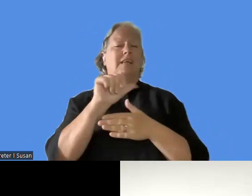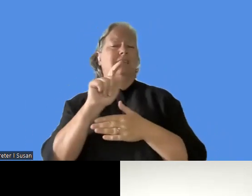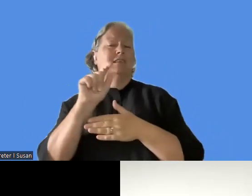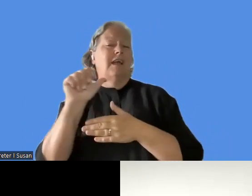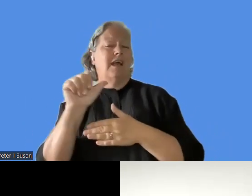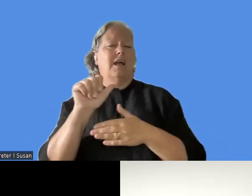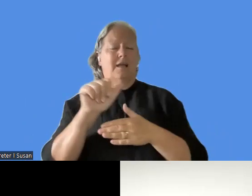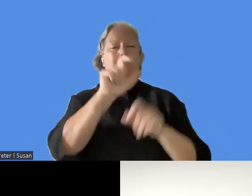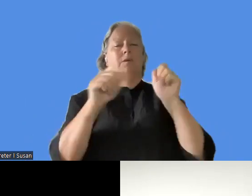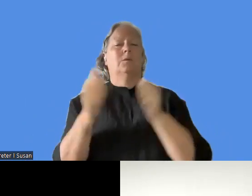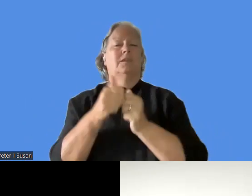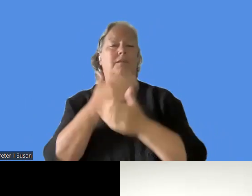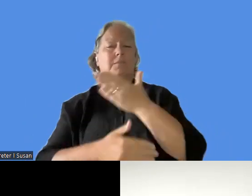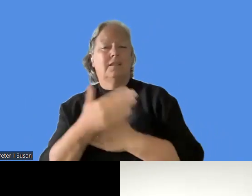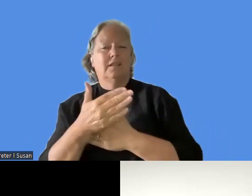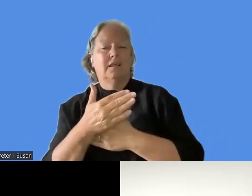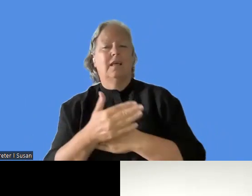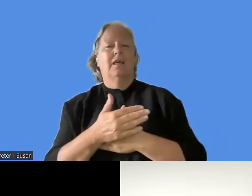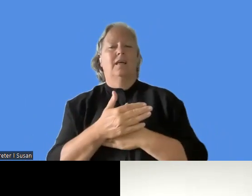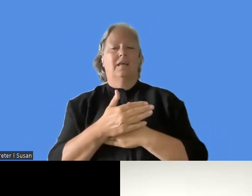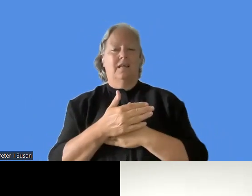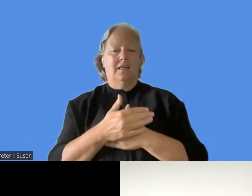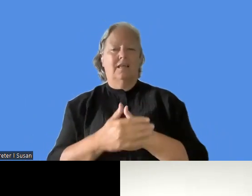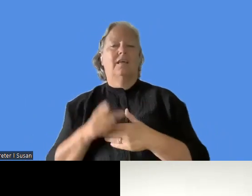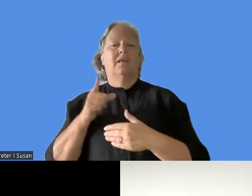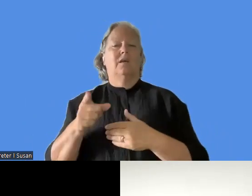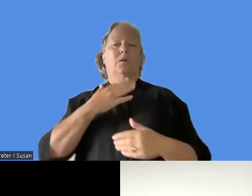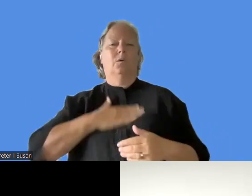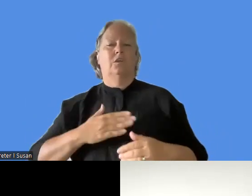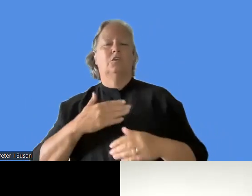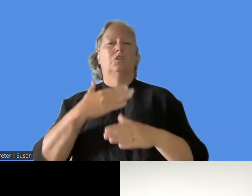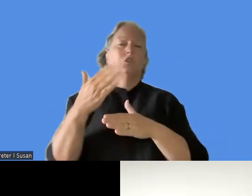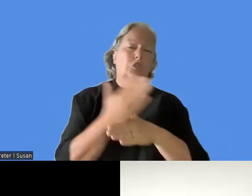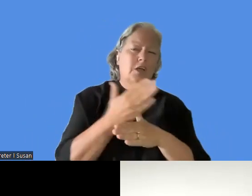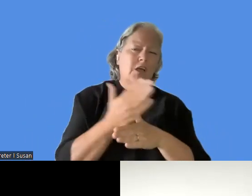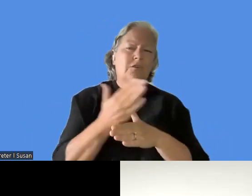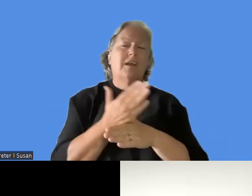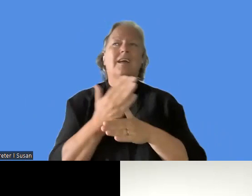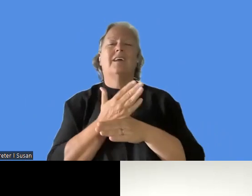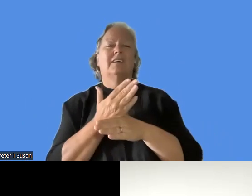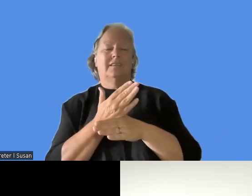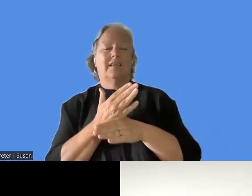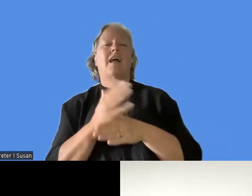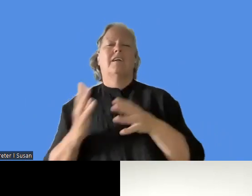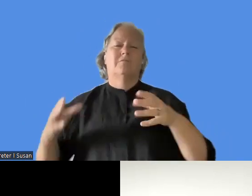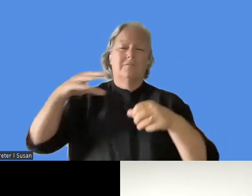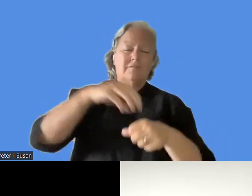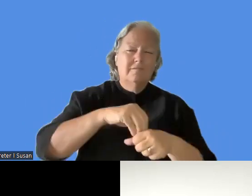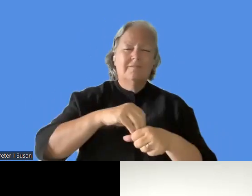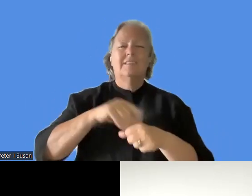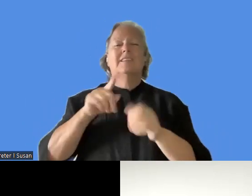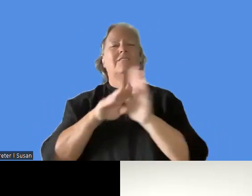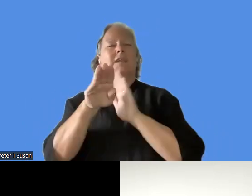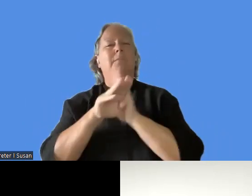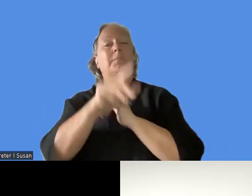With the acceleration of digital China, data exchange sharing will play a bigger role in integrated development of person with